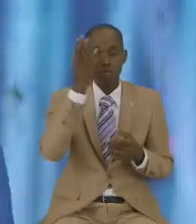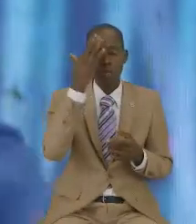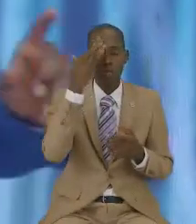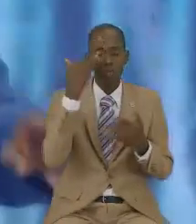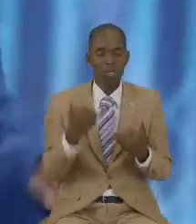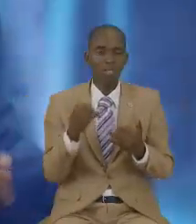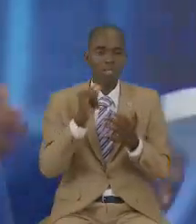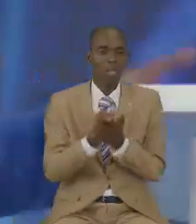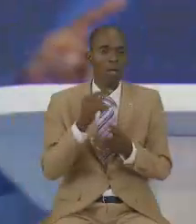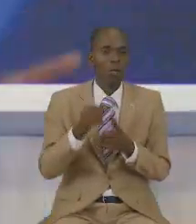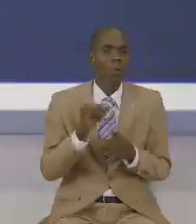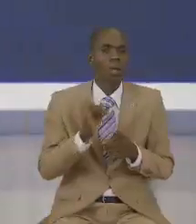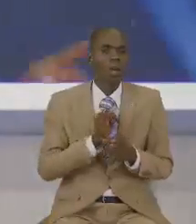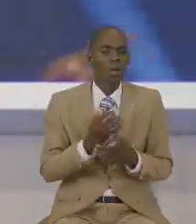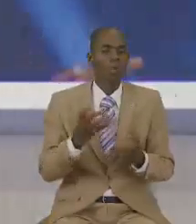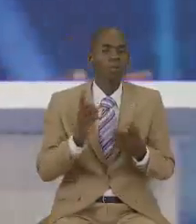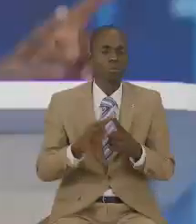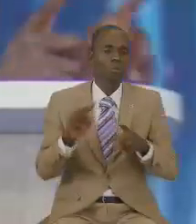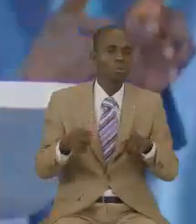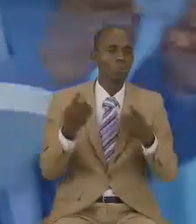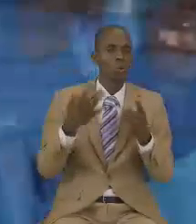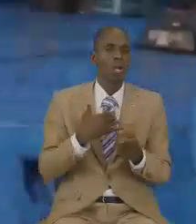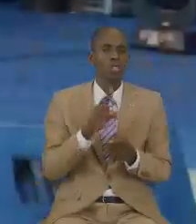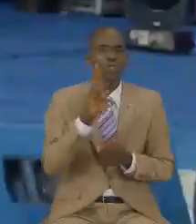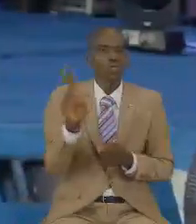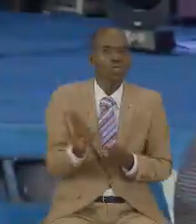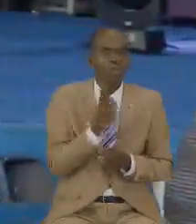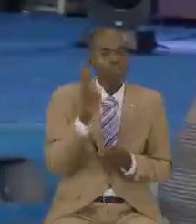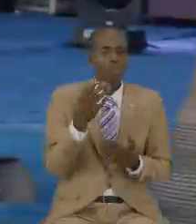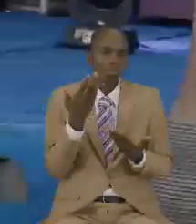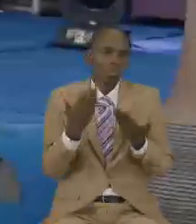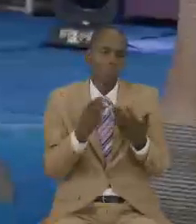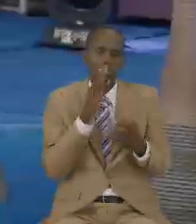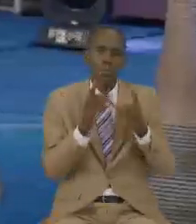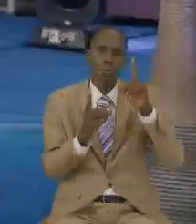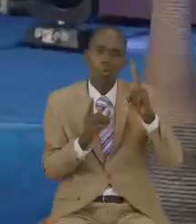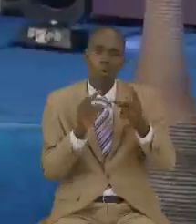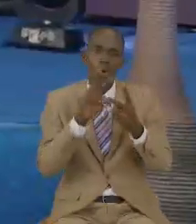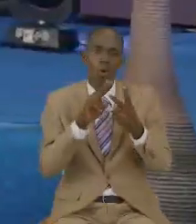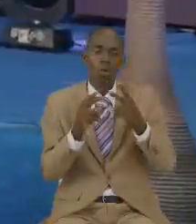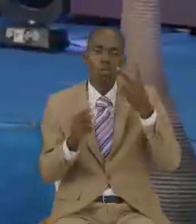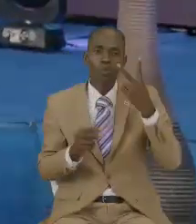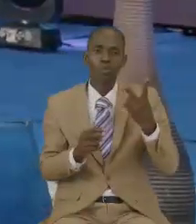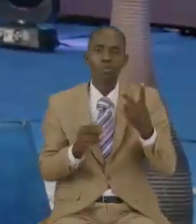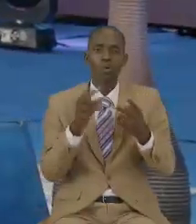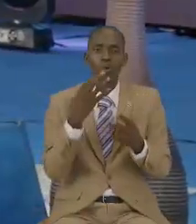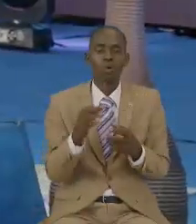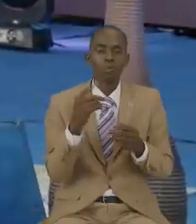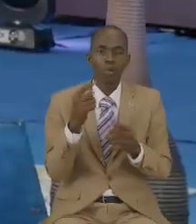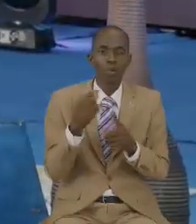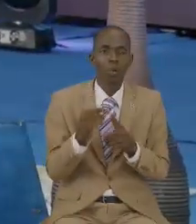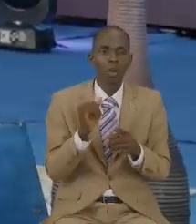I want to grow, I will use at least 1 or 2 of the words I knew